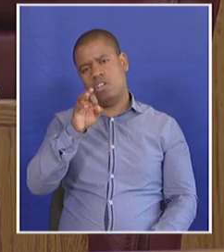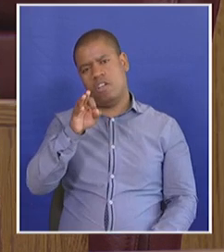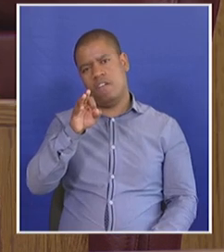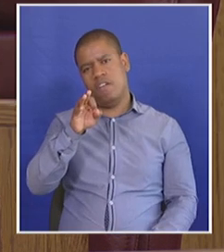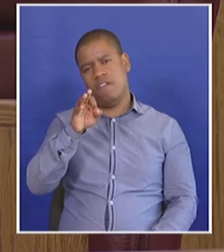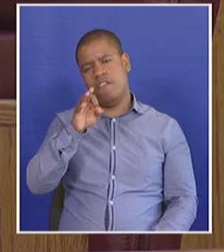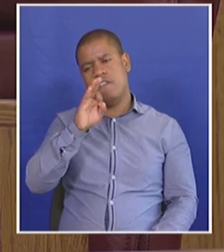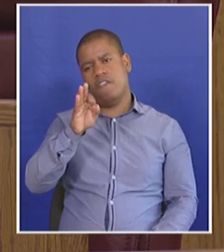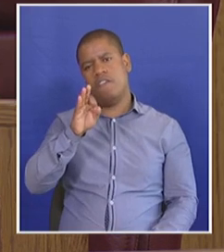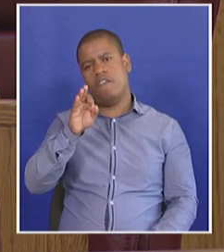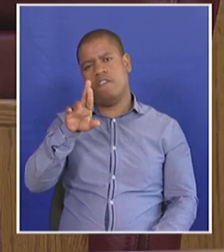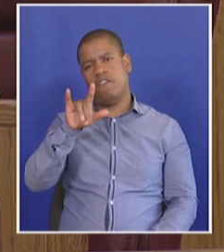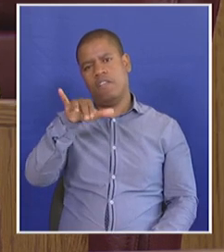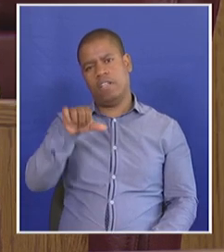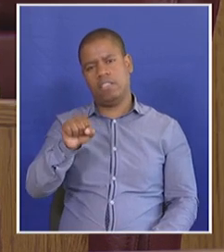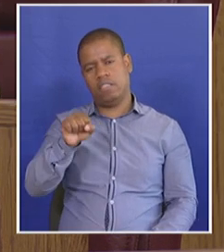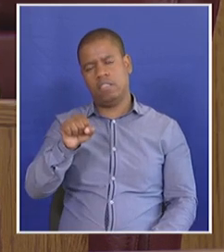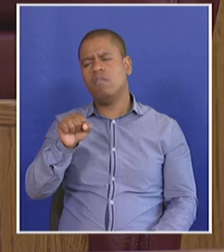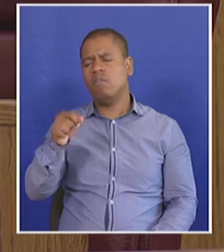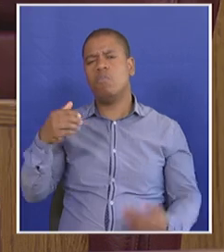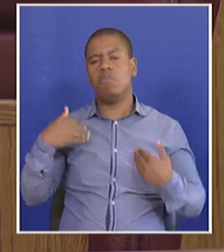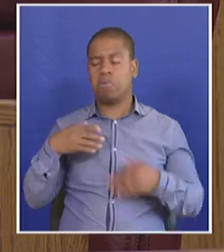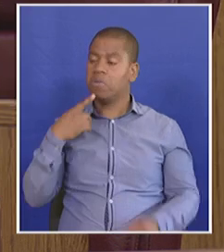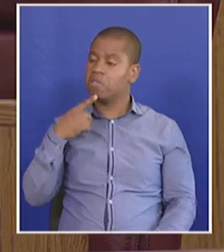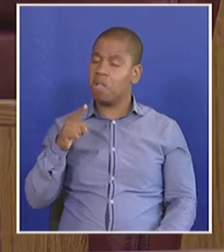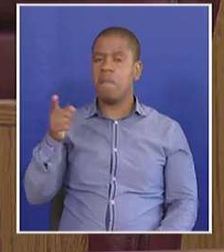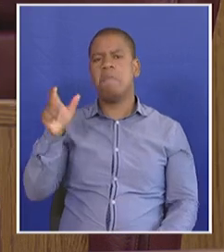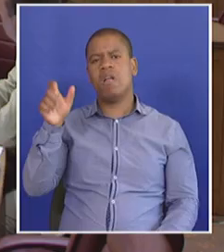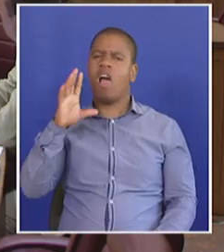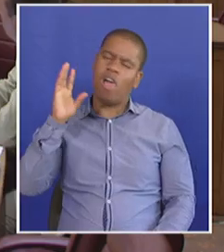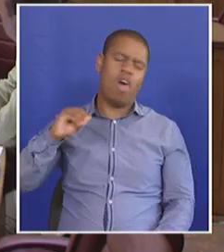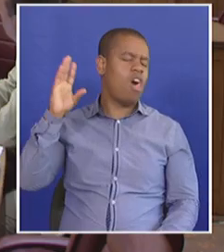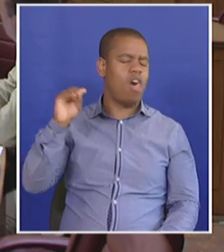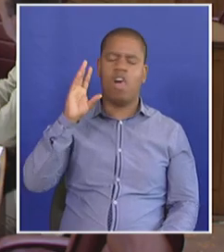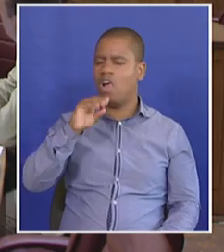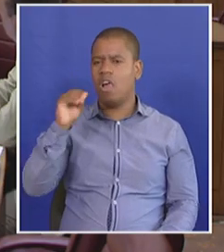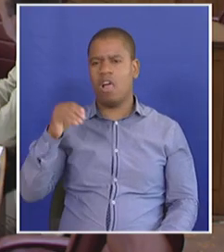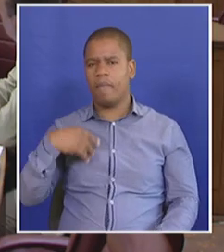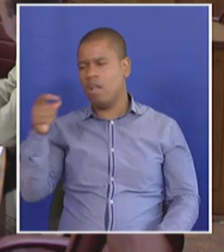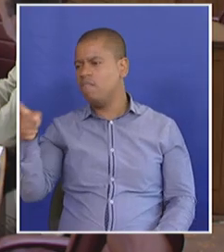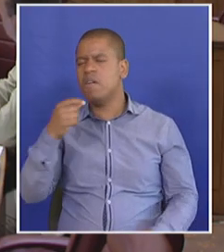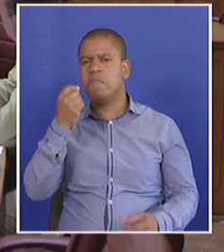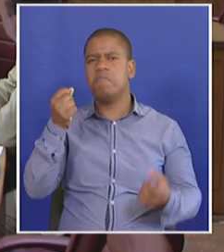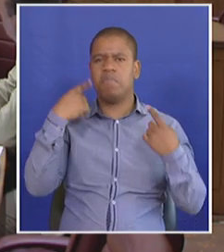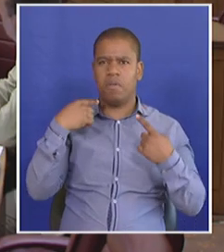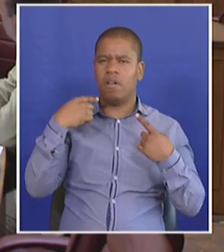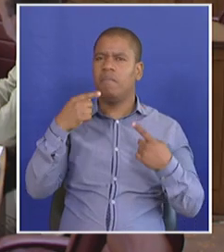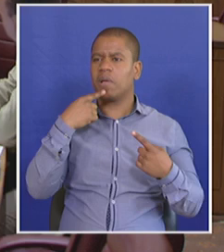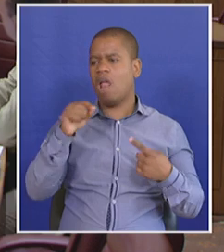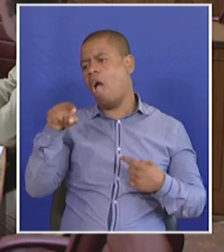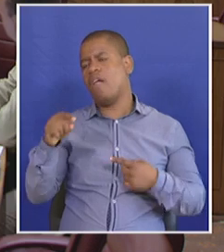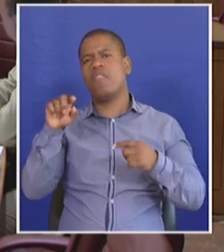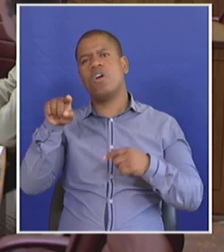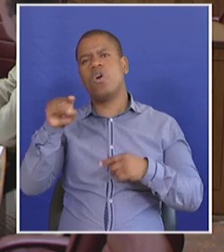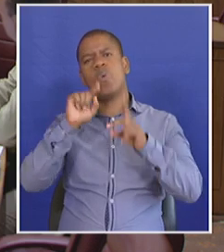been by one of our members told that he's rambling or not knowing his acts and so much, even though he could not answer some